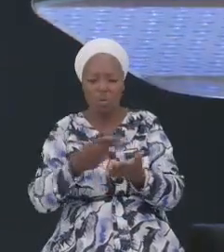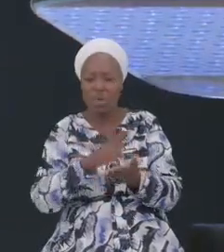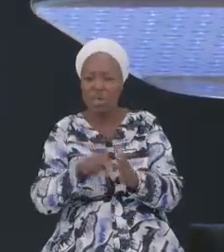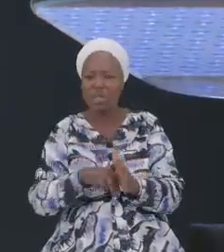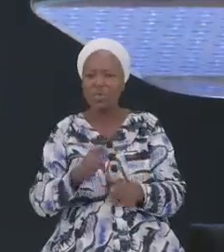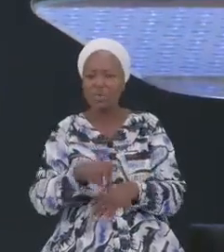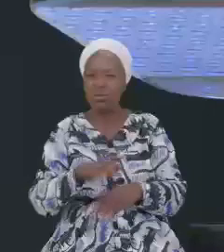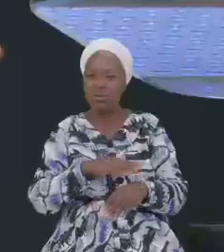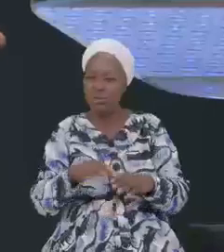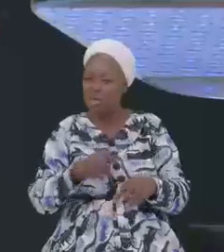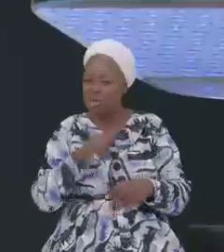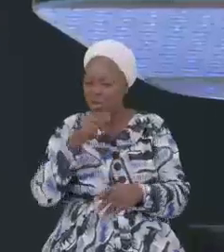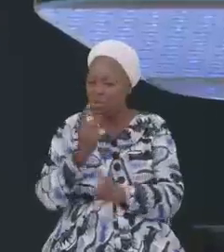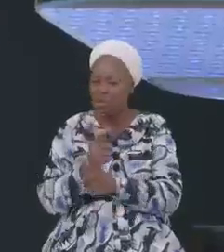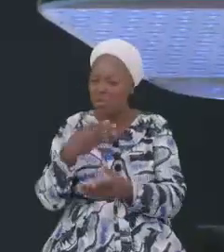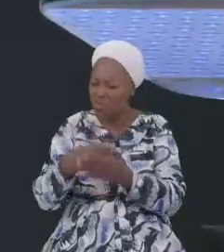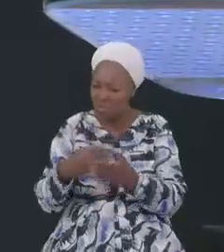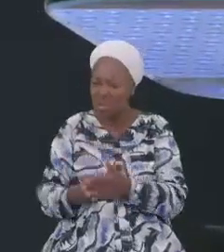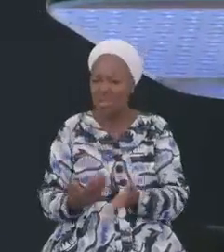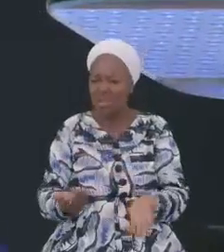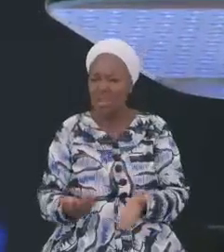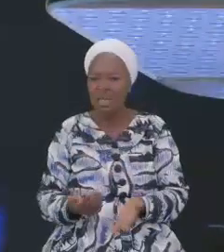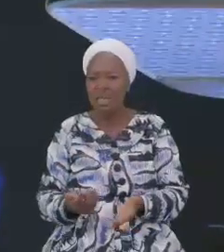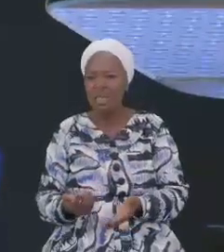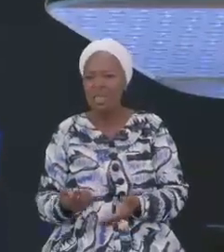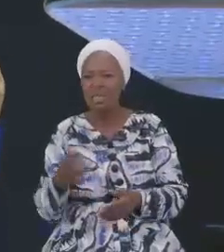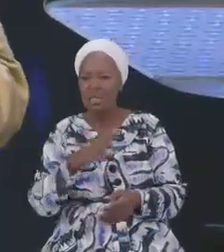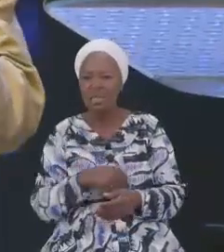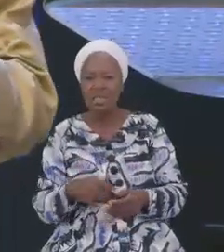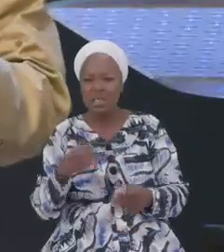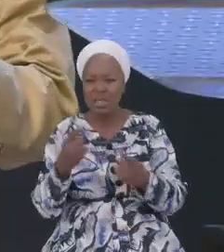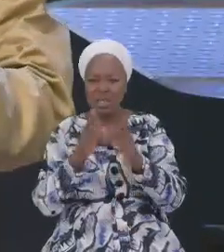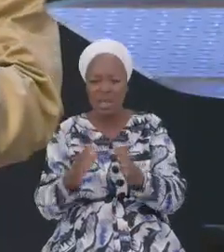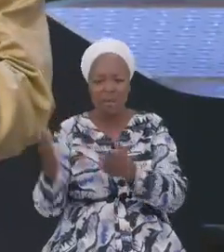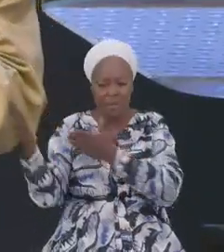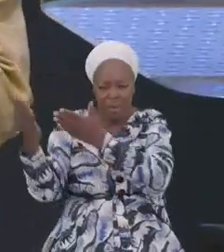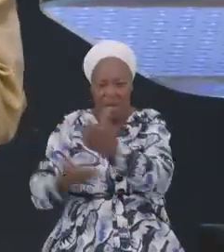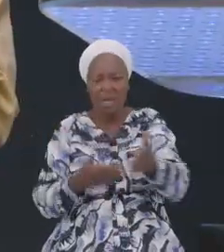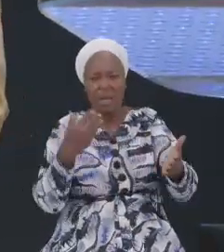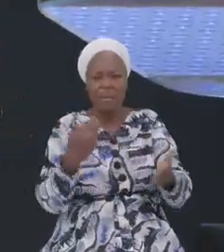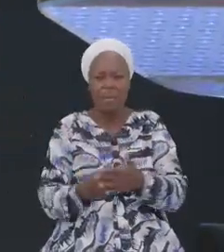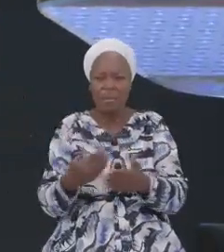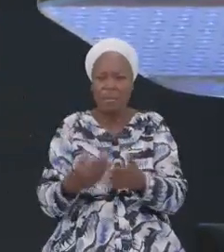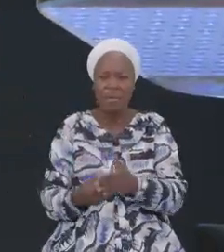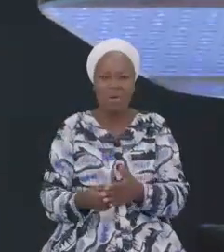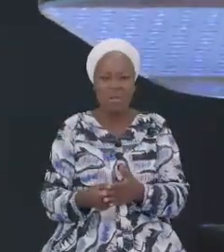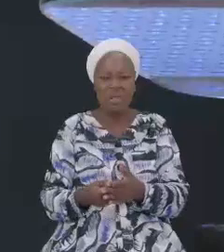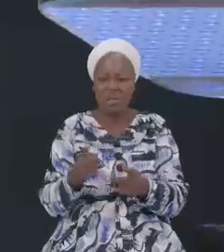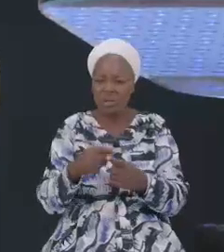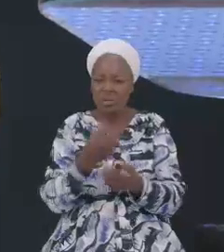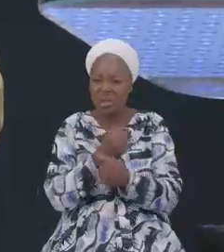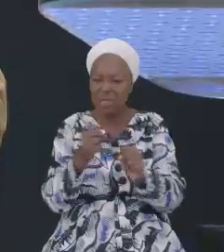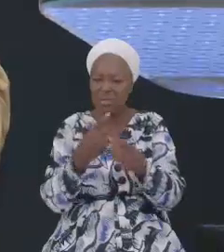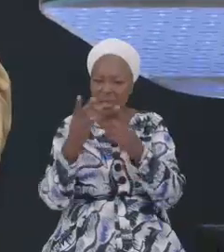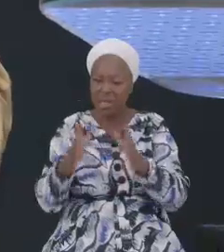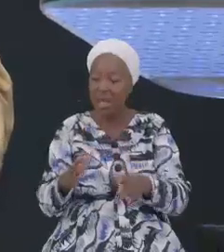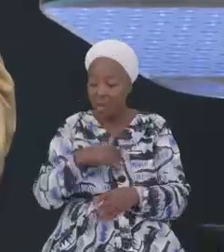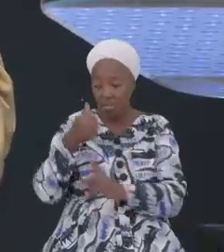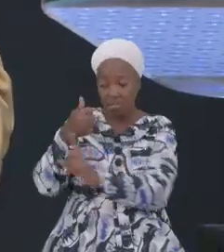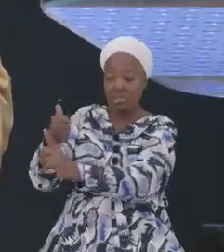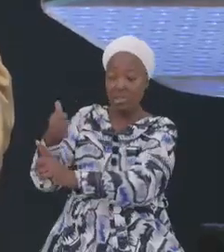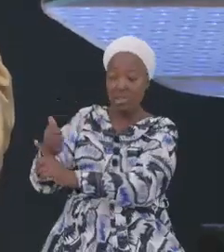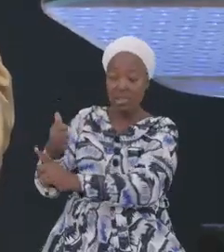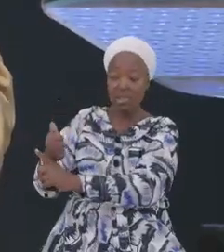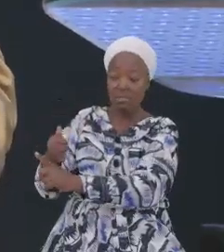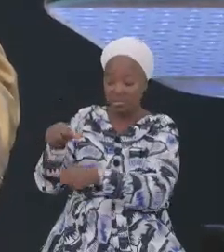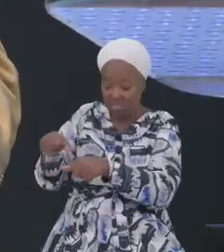just bringing money. What's money going to do? A sinner bringing money for us to use to save sinners, and he himself remains